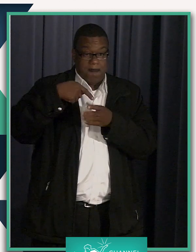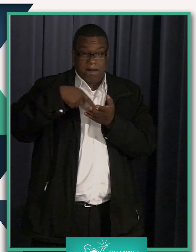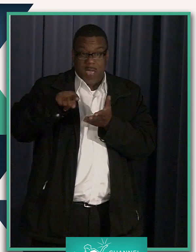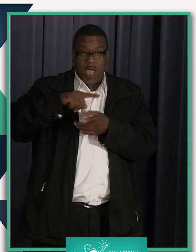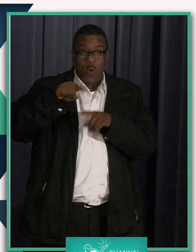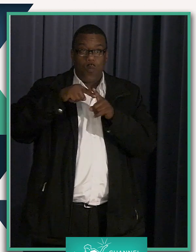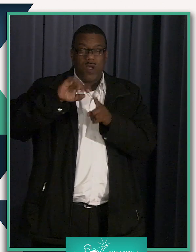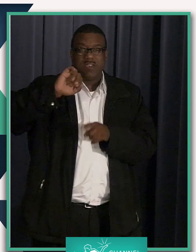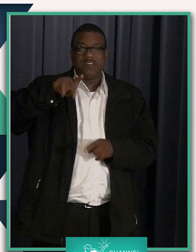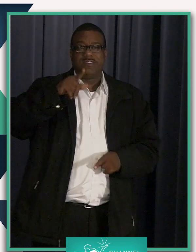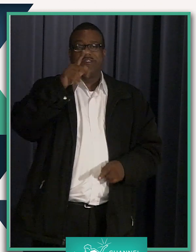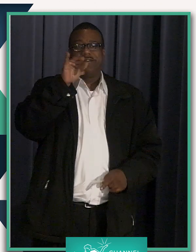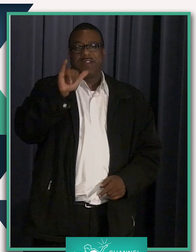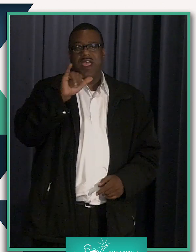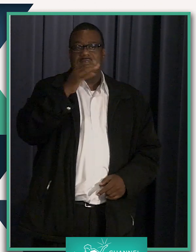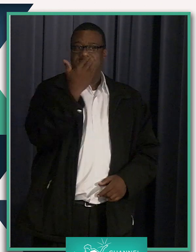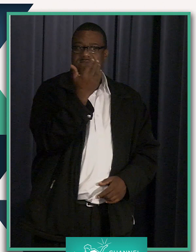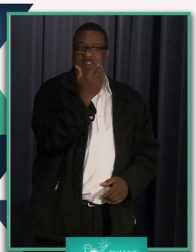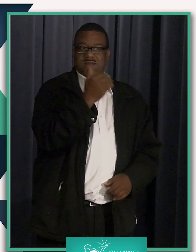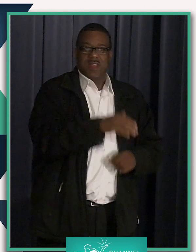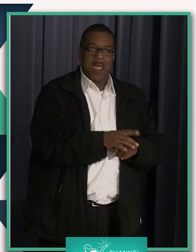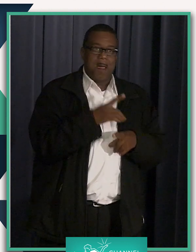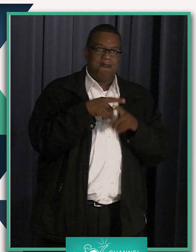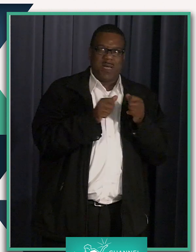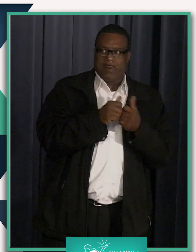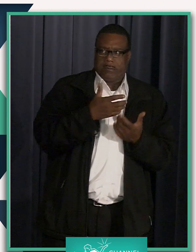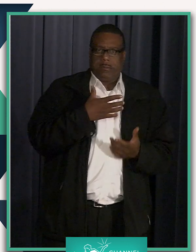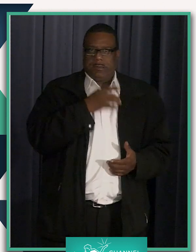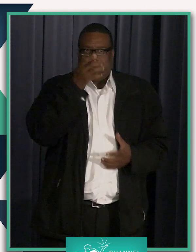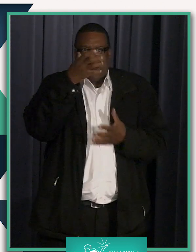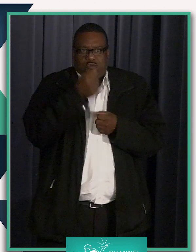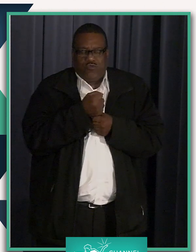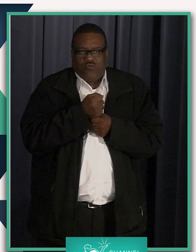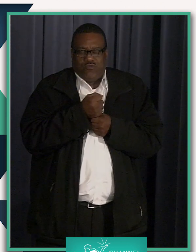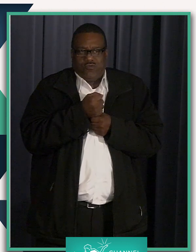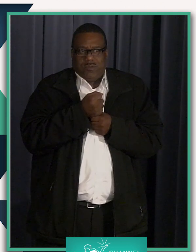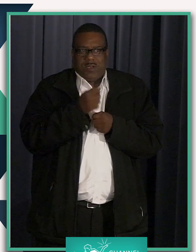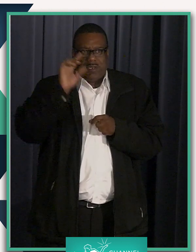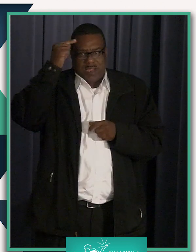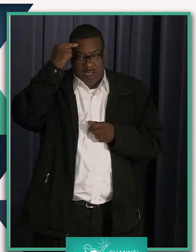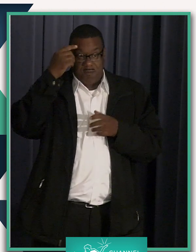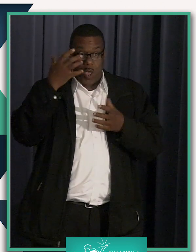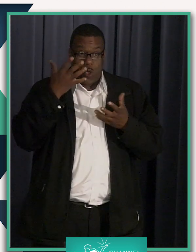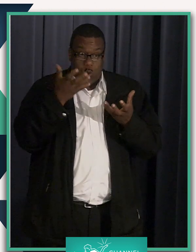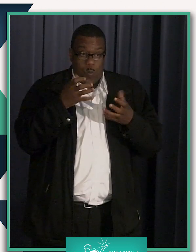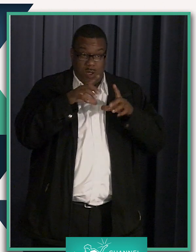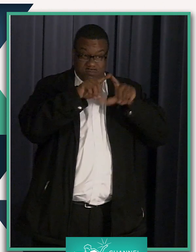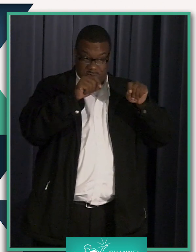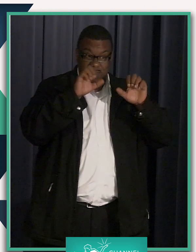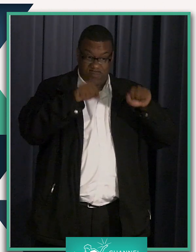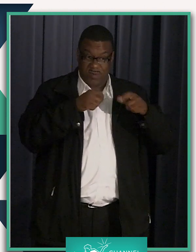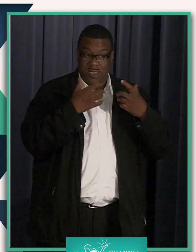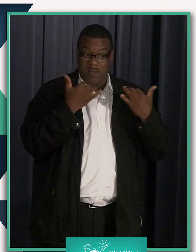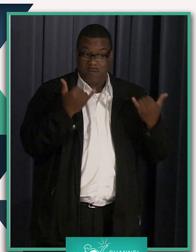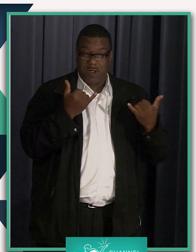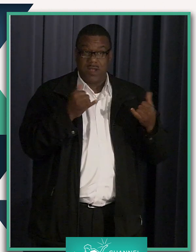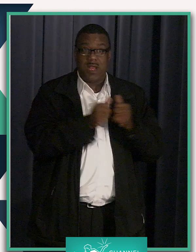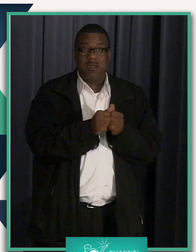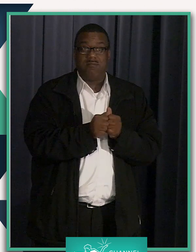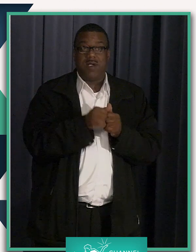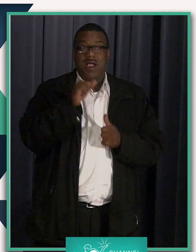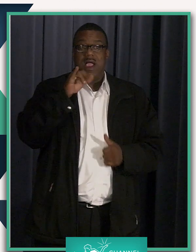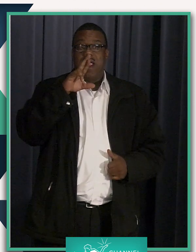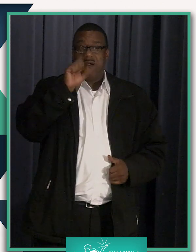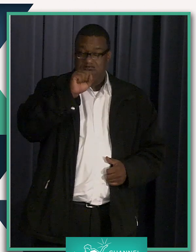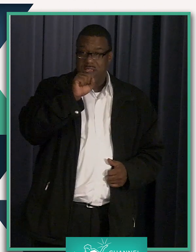15th. Now, if you distrust the government and you want to check, you can go right now on the irs.gov